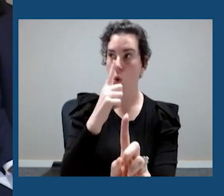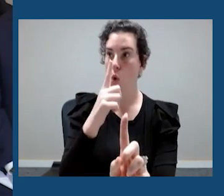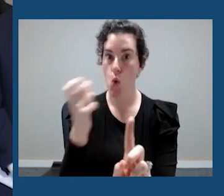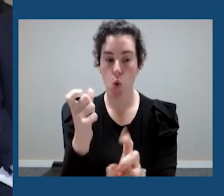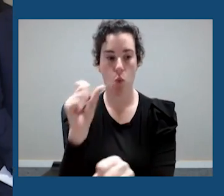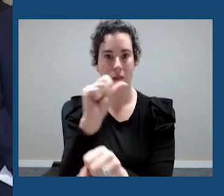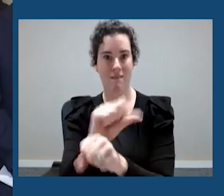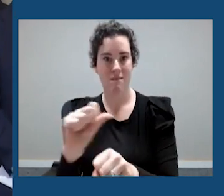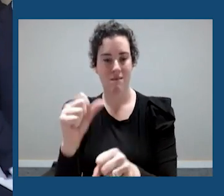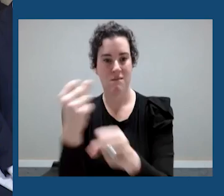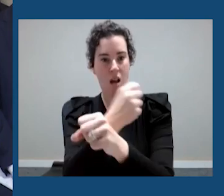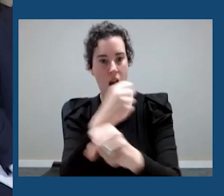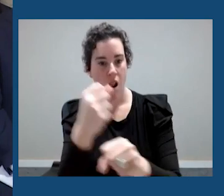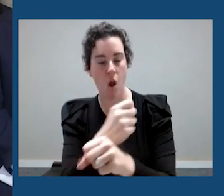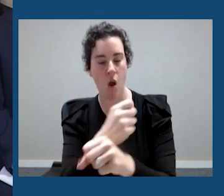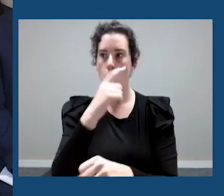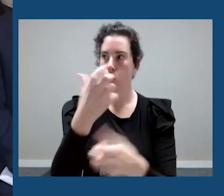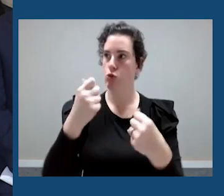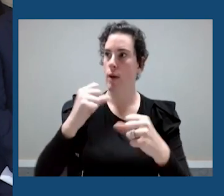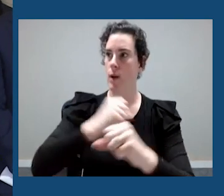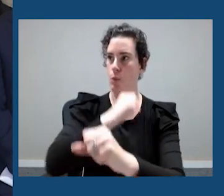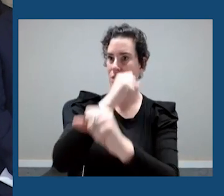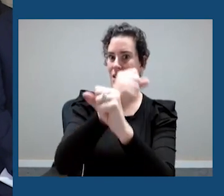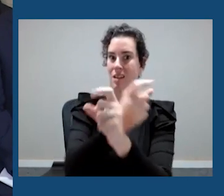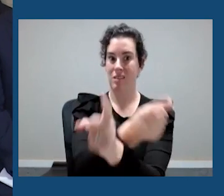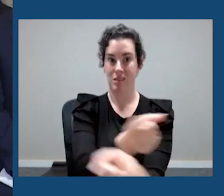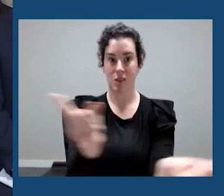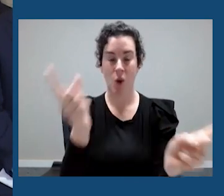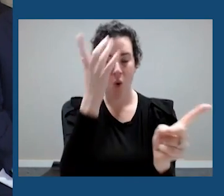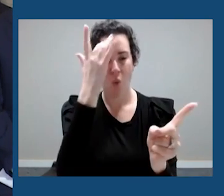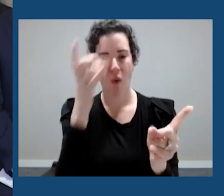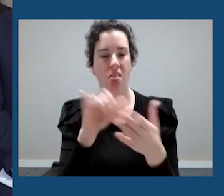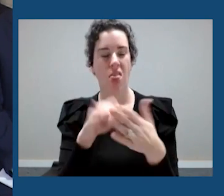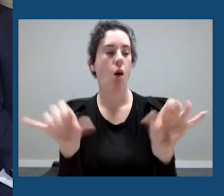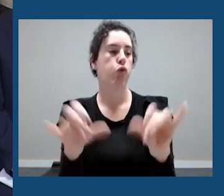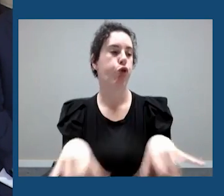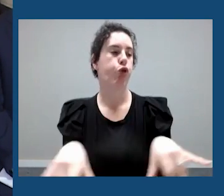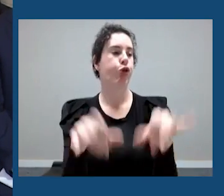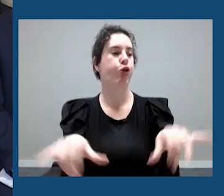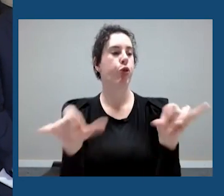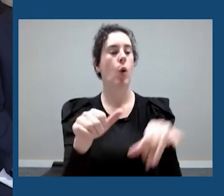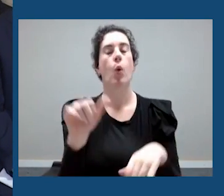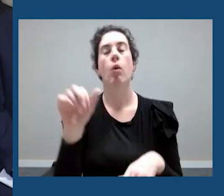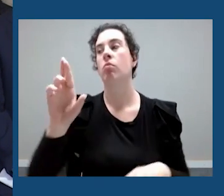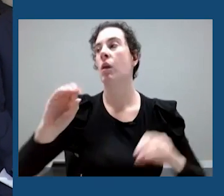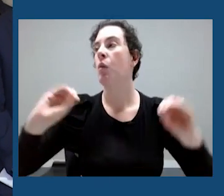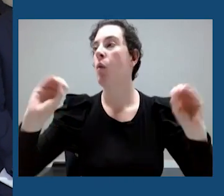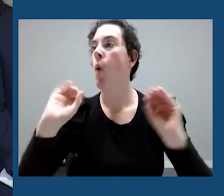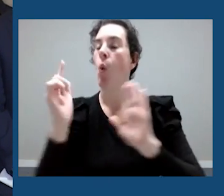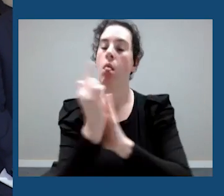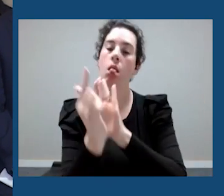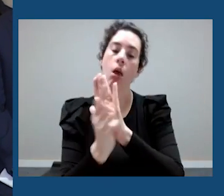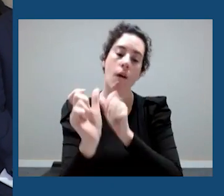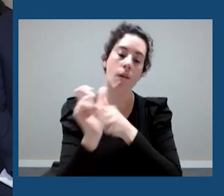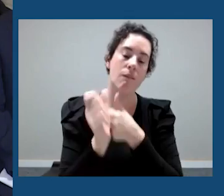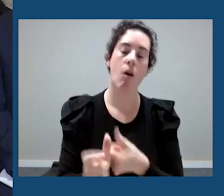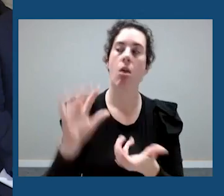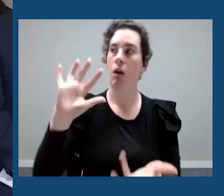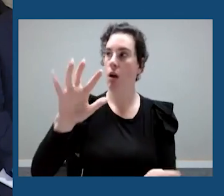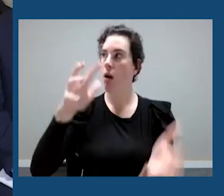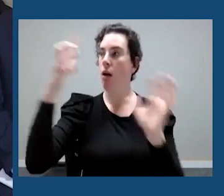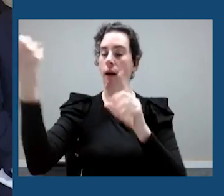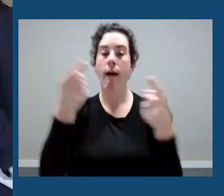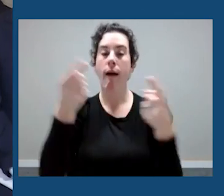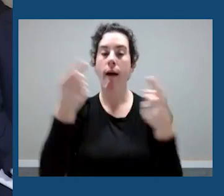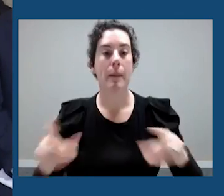on because the status quo, the lawlessness, the chaos that is going on in our stores, in our communities all over the